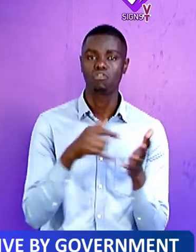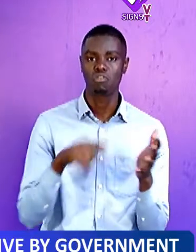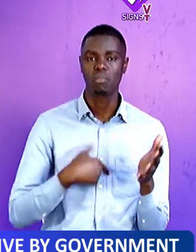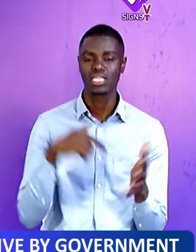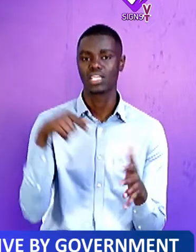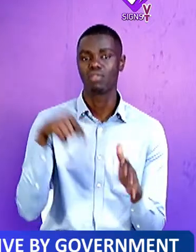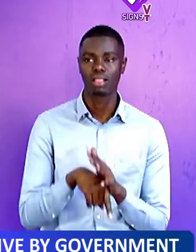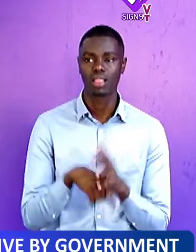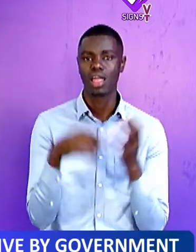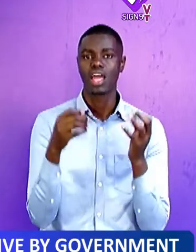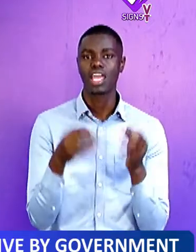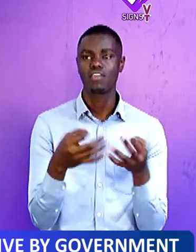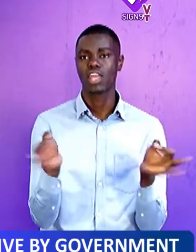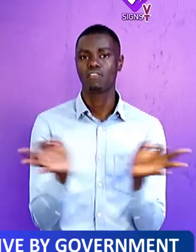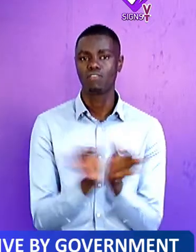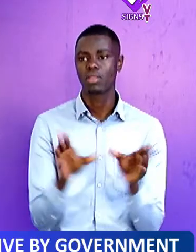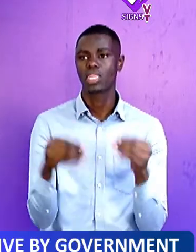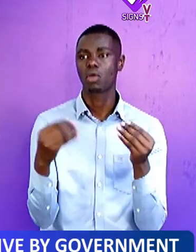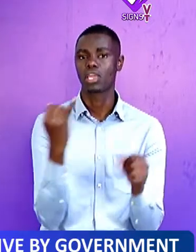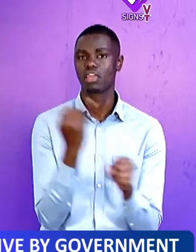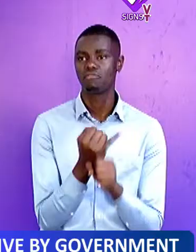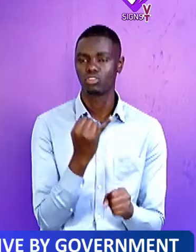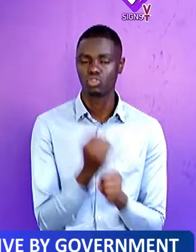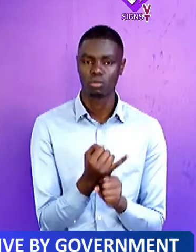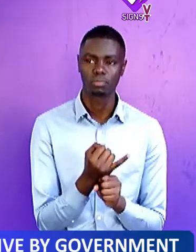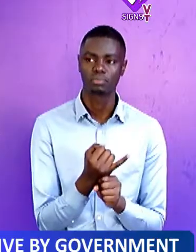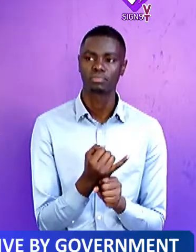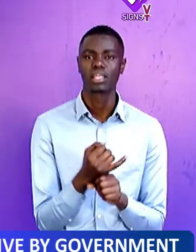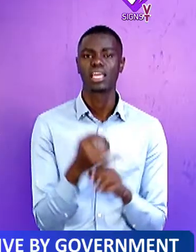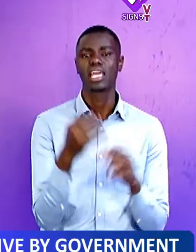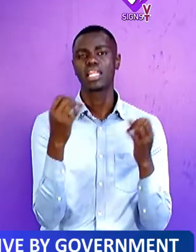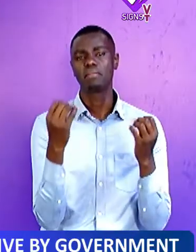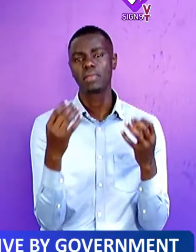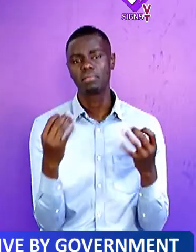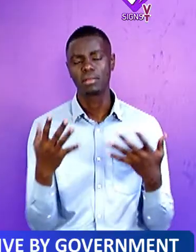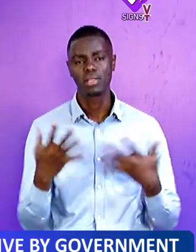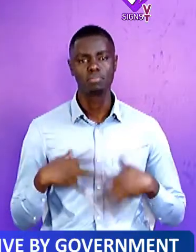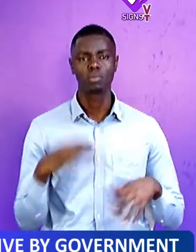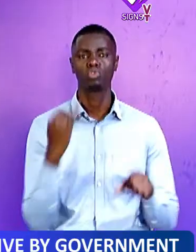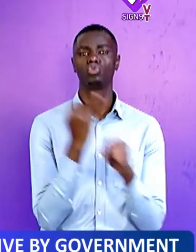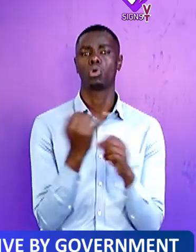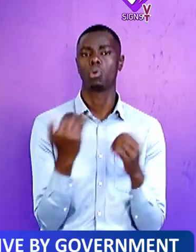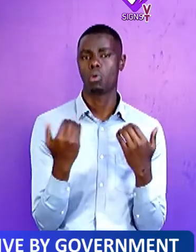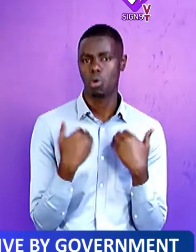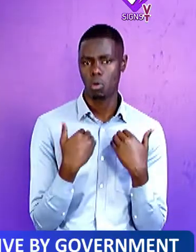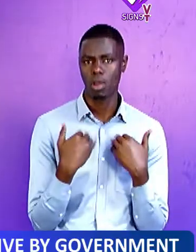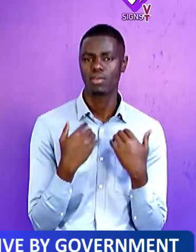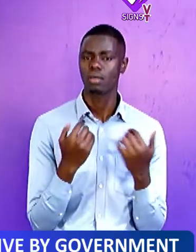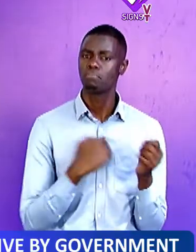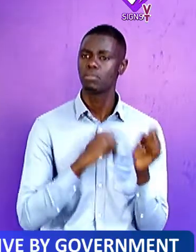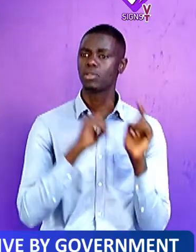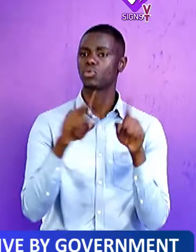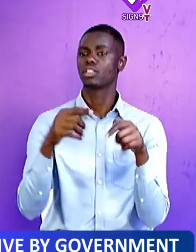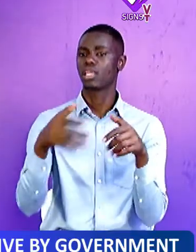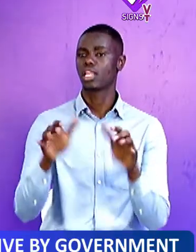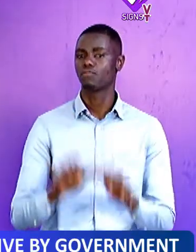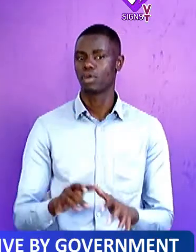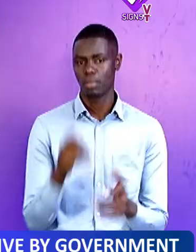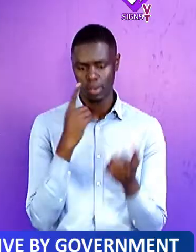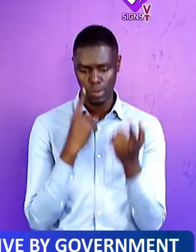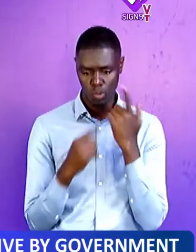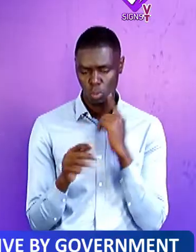If their family were given jobs, like if so many people in their families who had jobs, I would just attend the funeral to